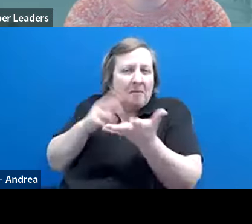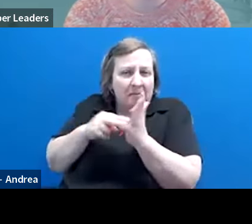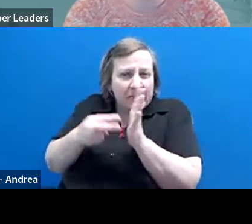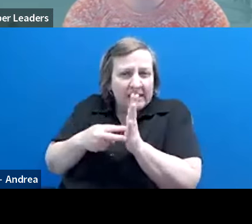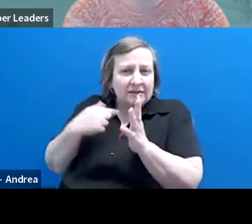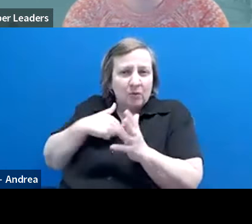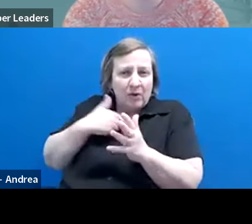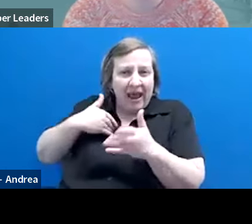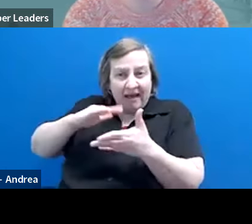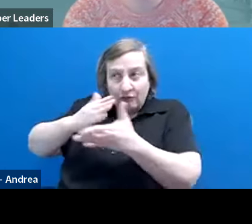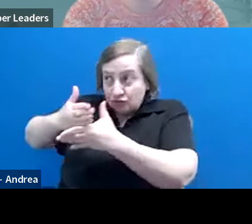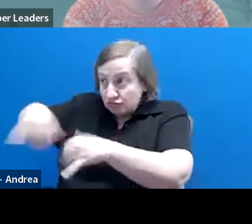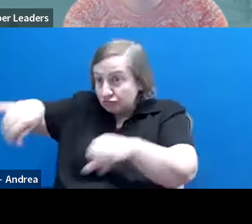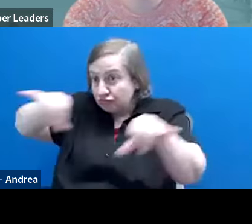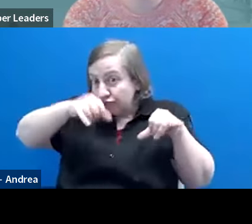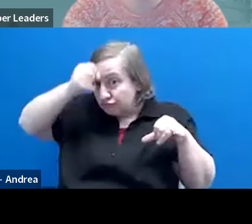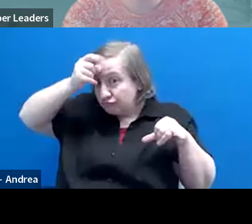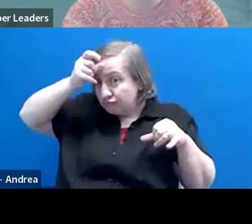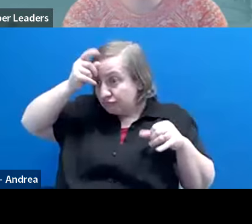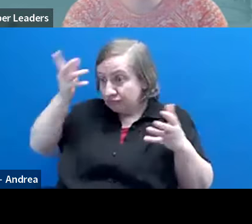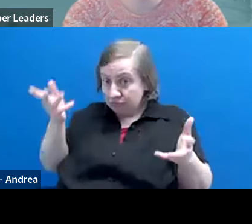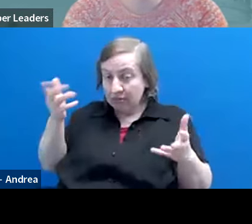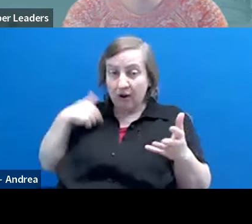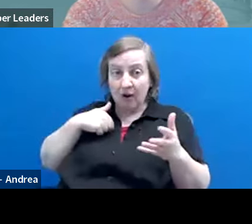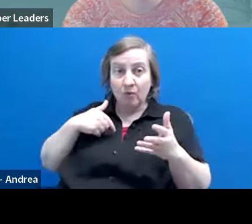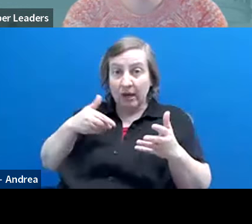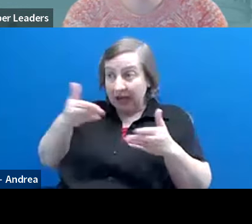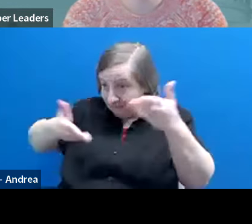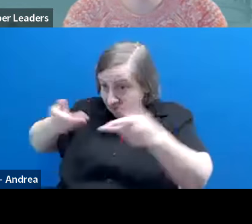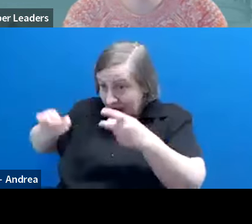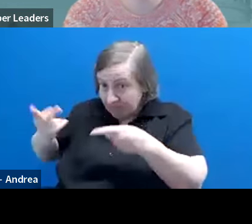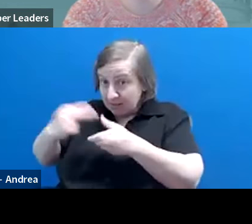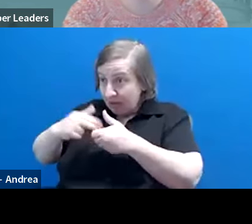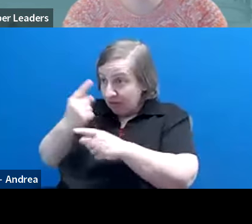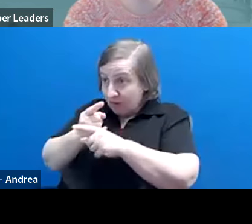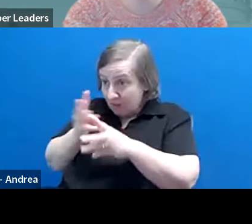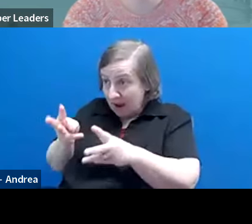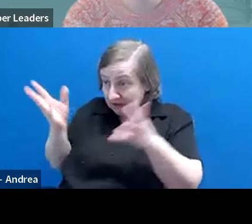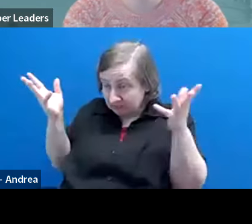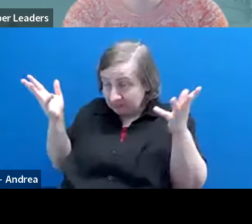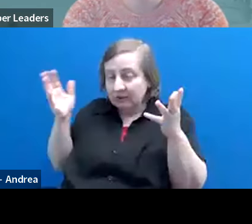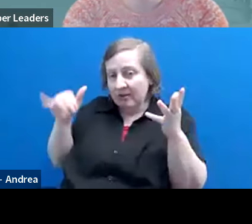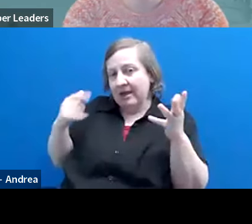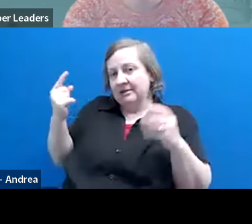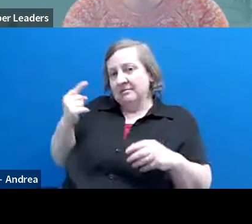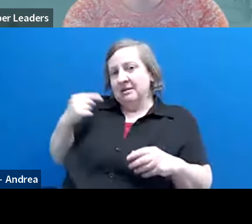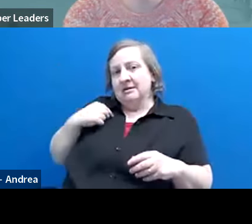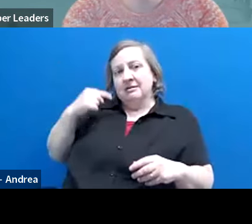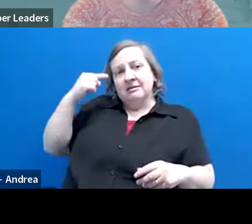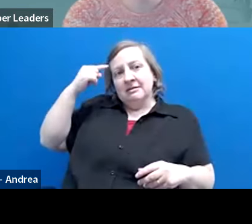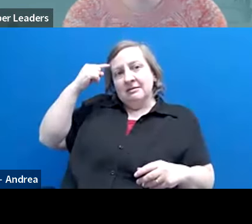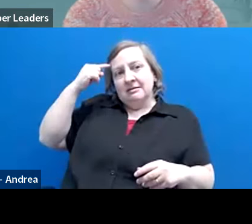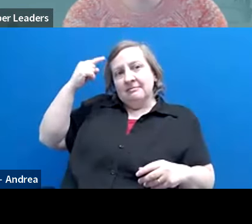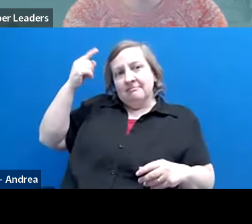we have a shared understanding, and are we reaching and inviting people in all the right ways? So just something I think that was